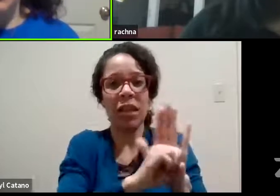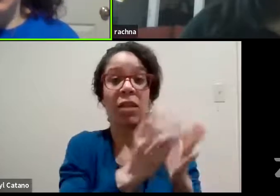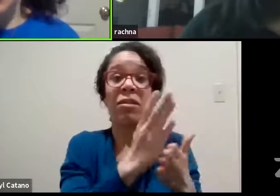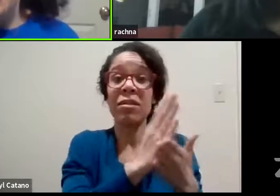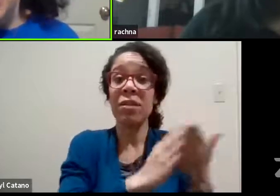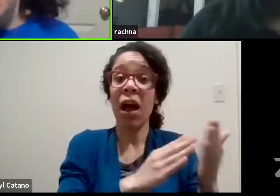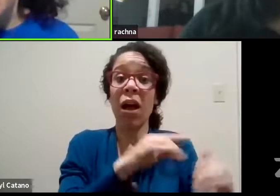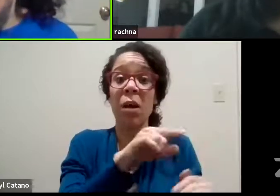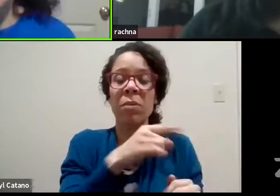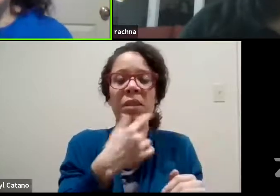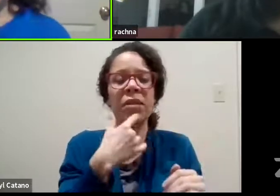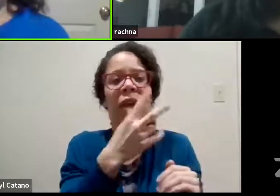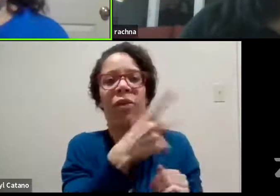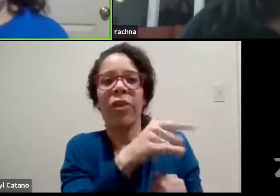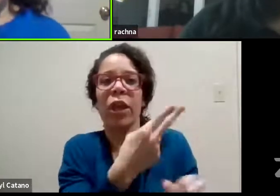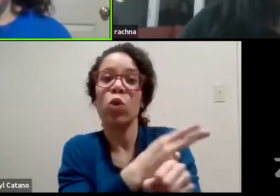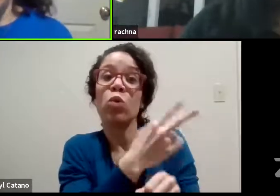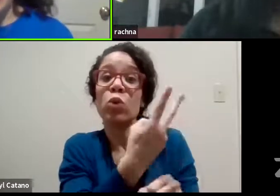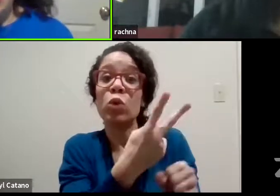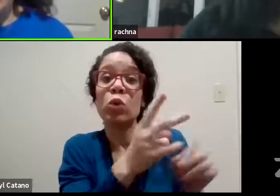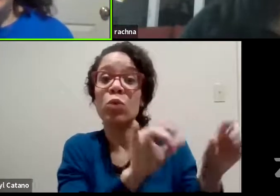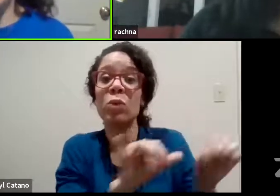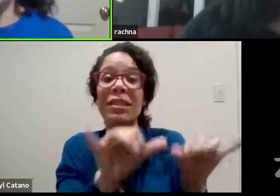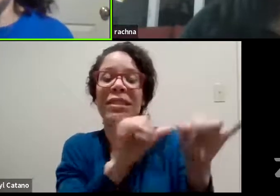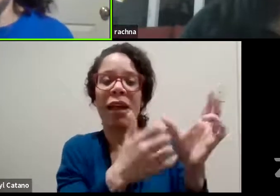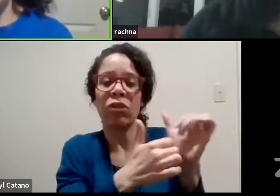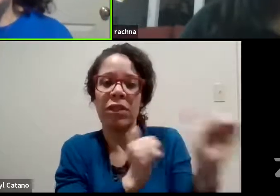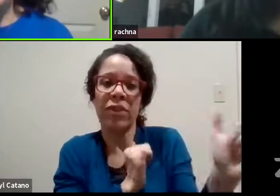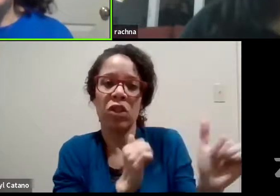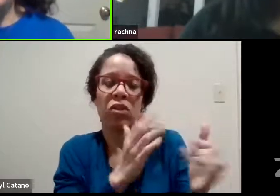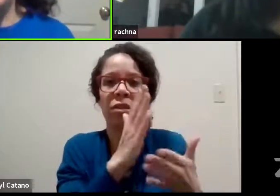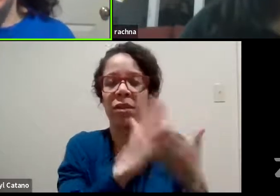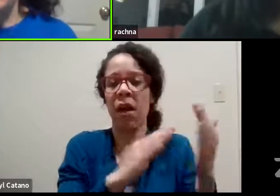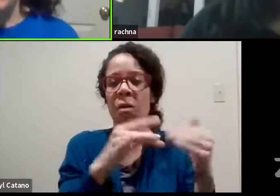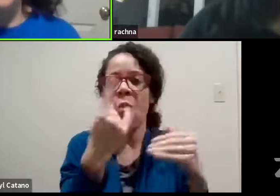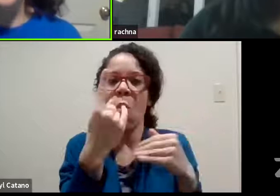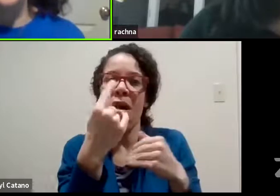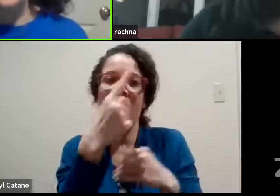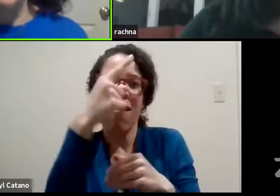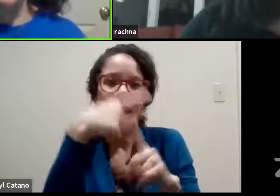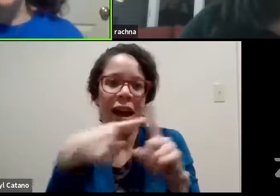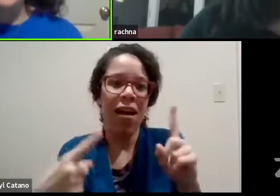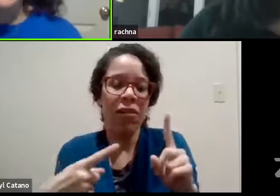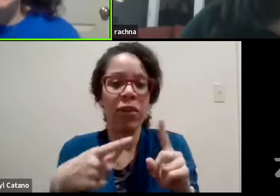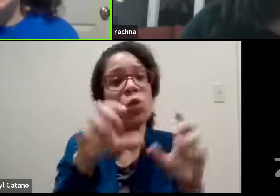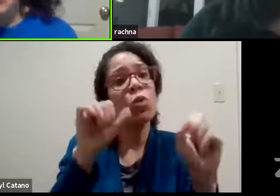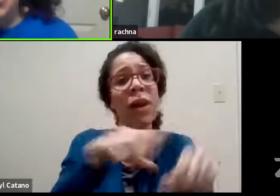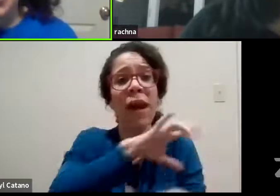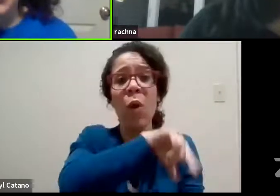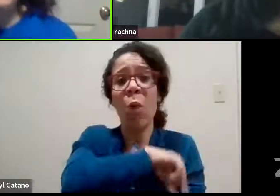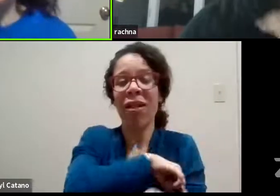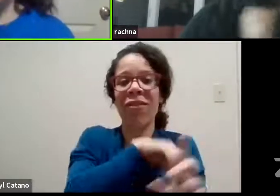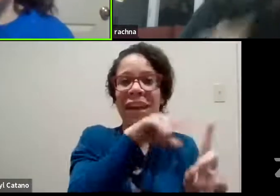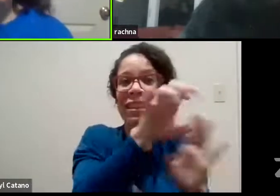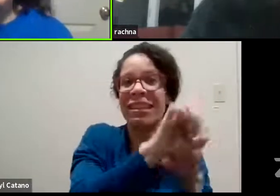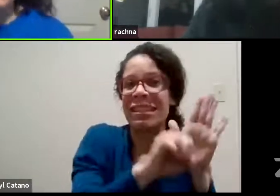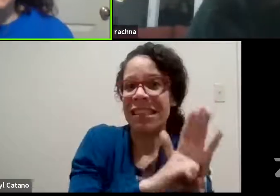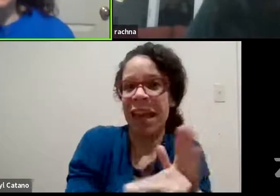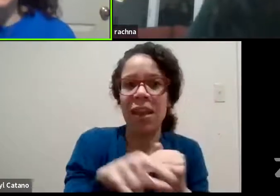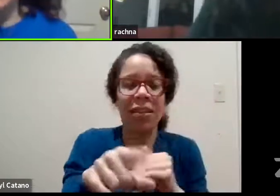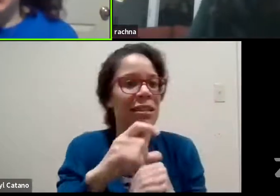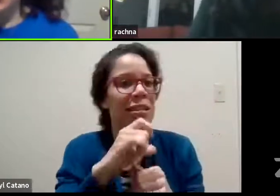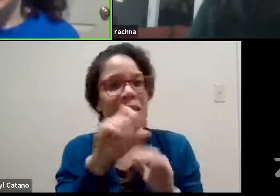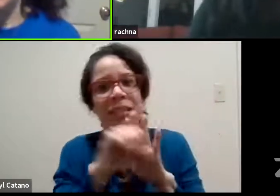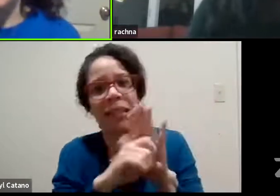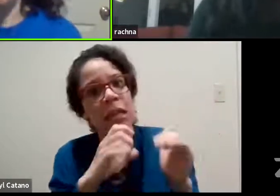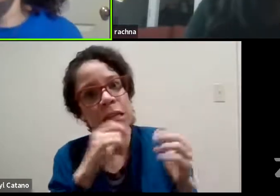might use two standard deviations. Some might use one and a half. So you can qualify for a learning disability in one state and not another, or one school